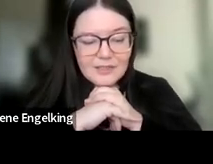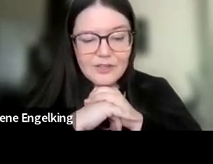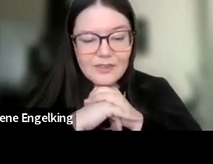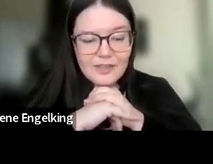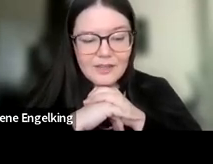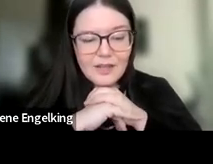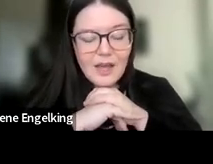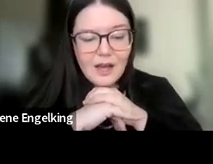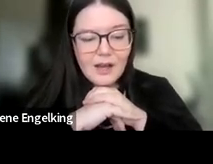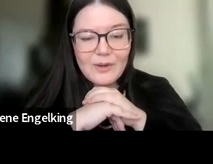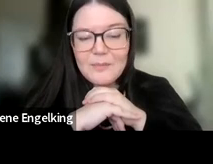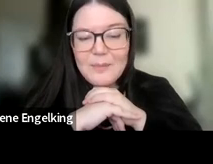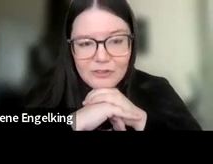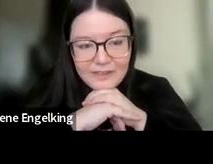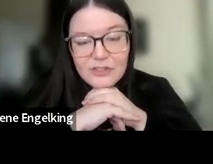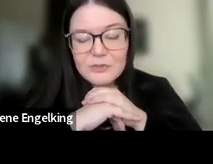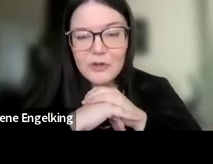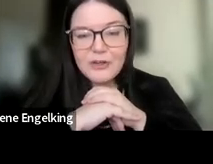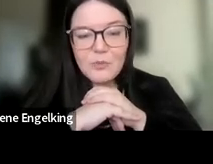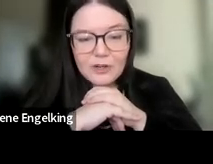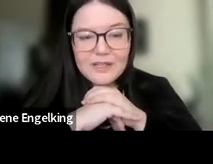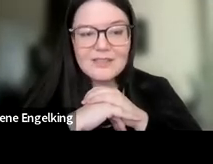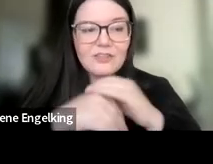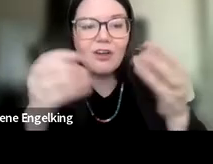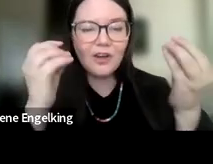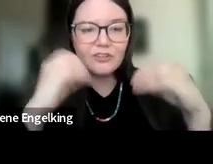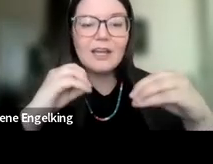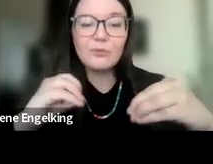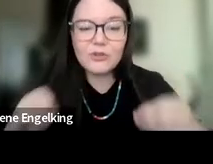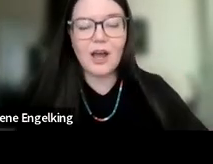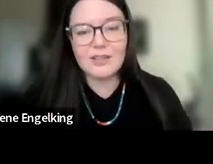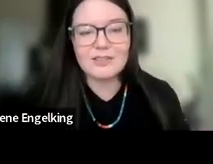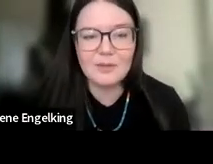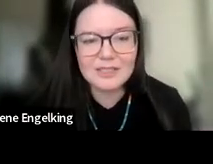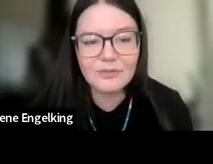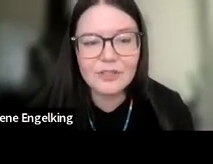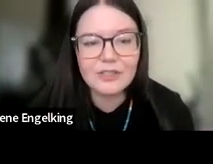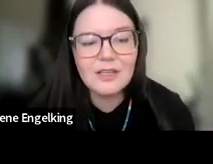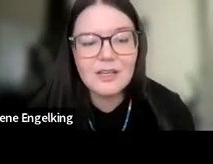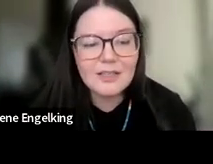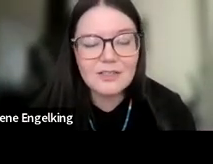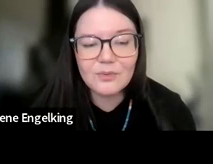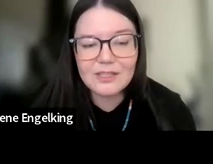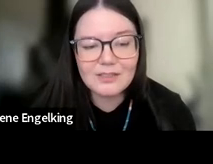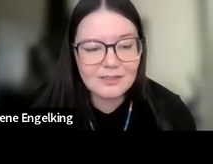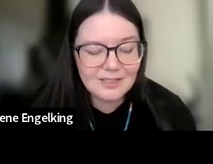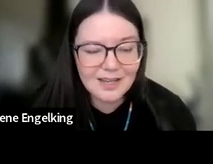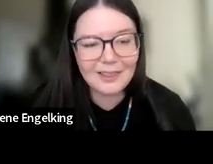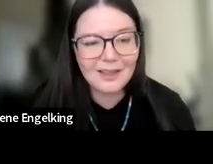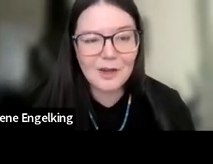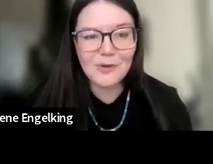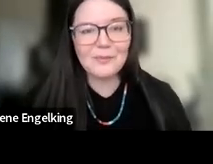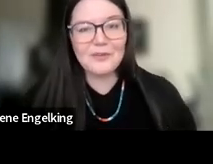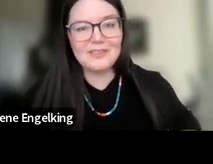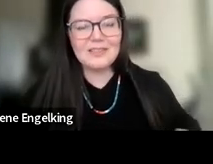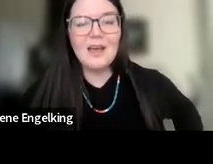is different than the way the batterer interventions program work, because the underlying root cause can be different. And so we can talk a